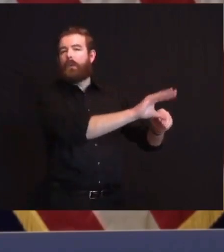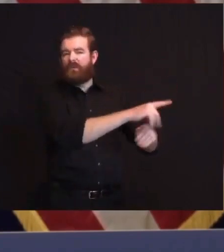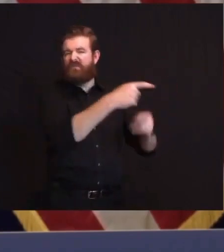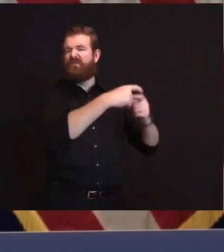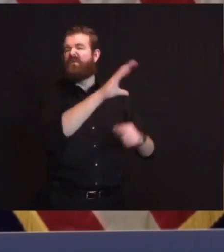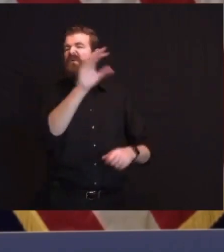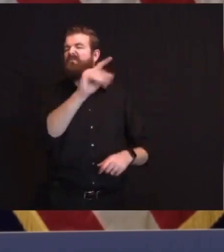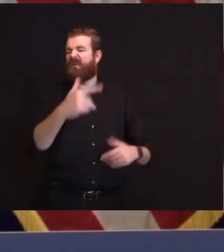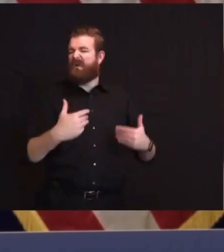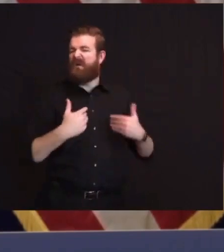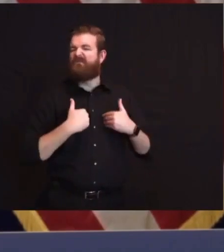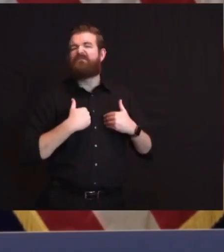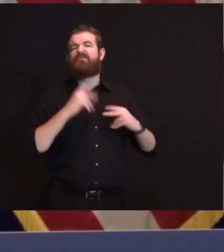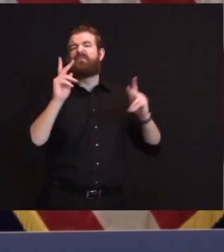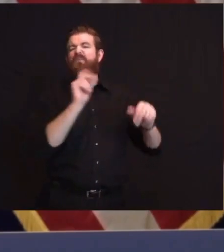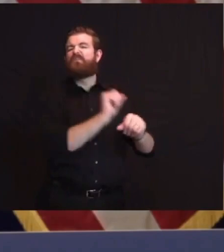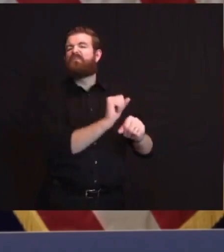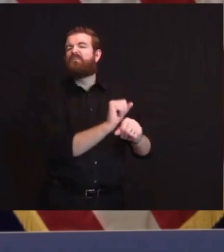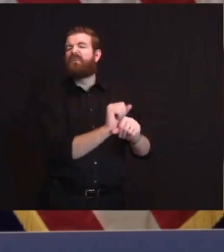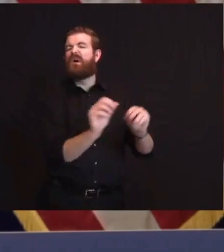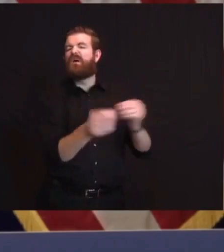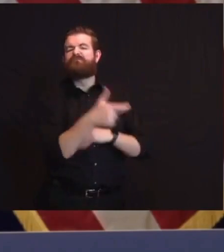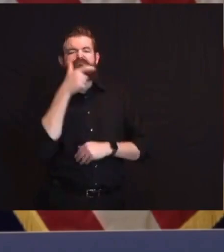if you can't get in touch with your utility.